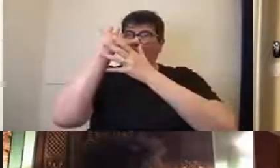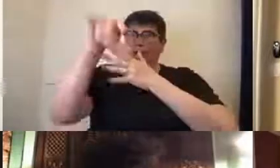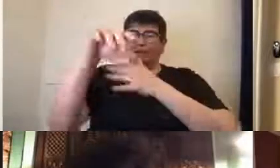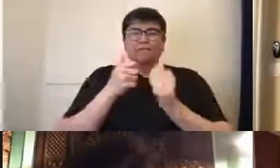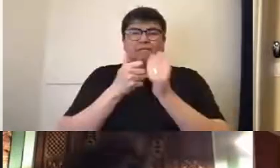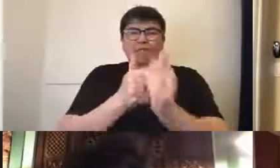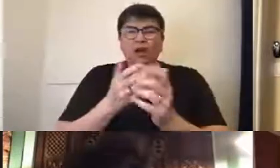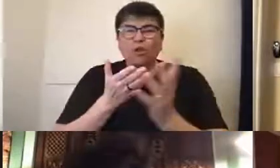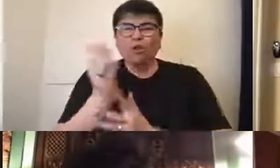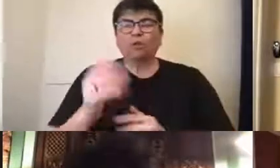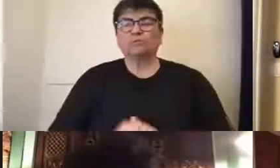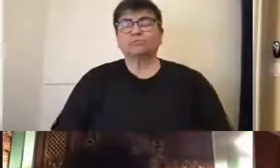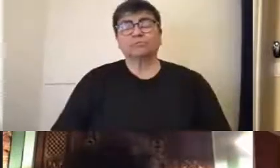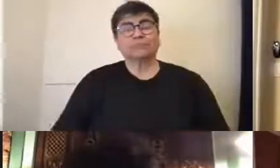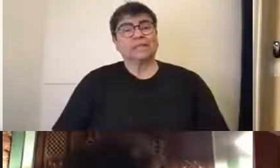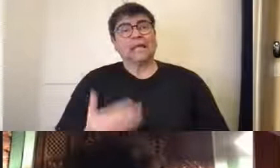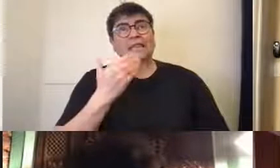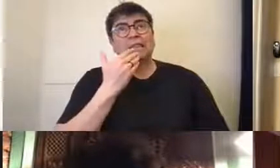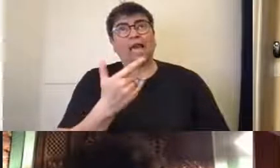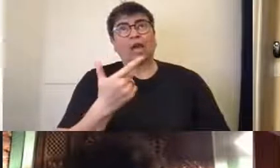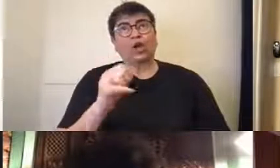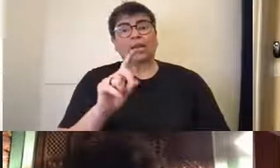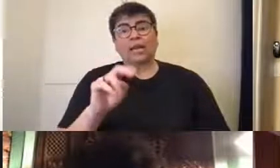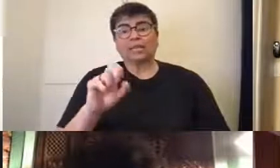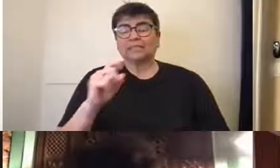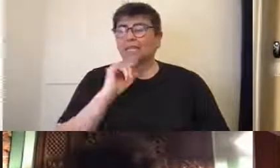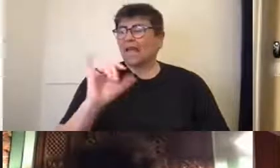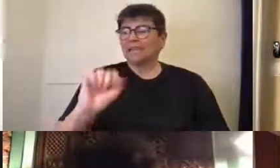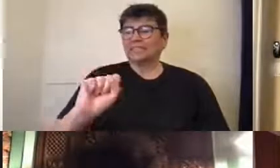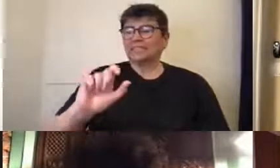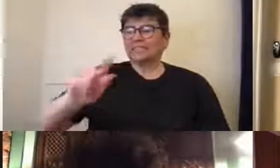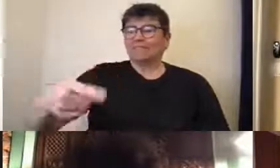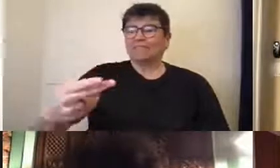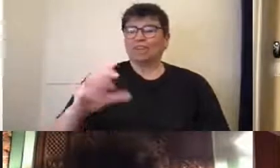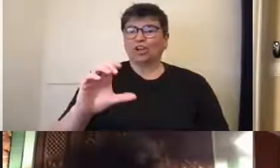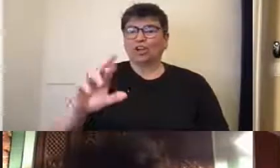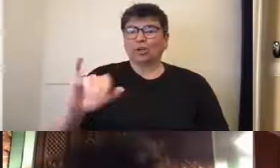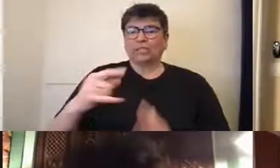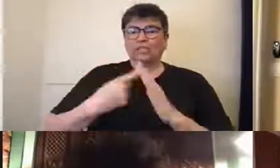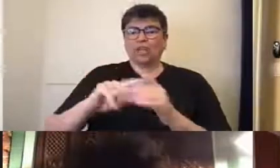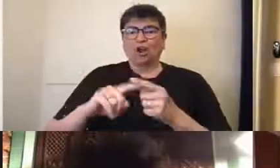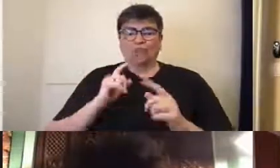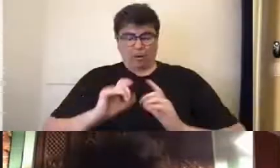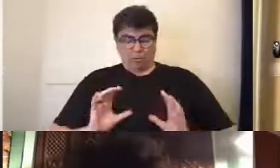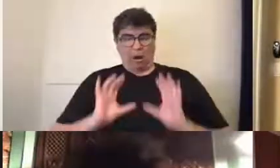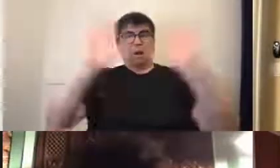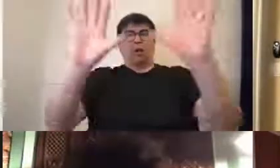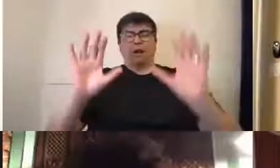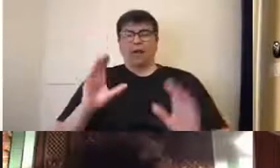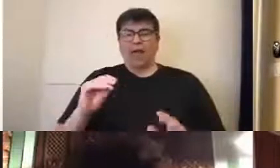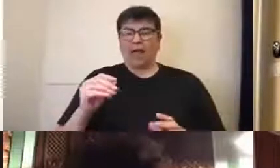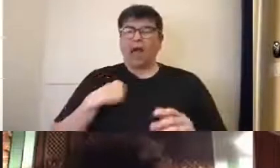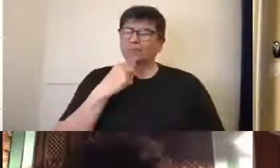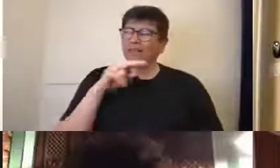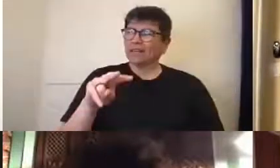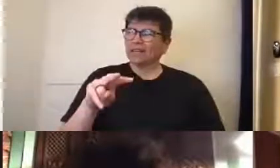through. And thank goodness somebody named Steph Curry came along and started shooting it from his chest. And so I'm saying